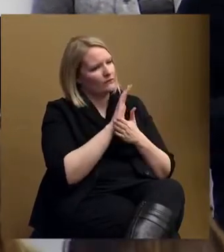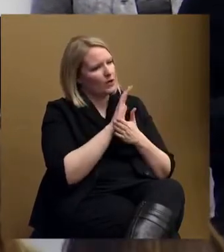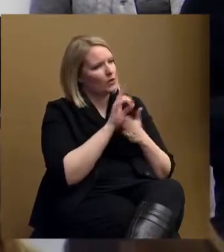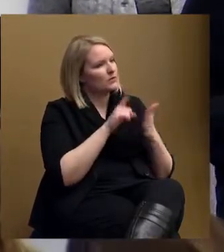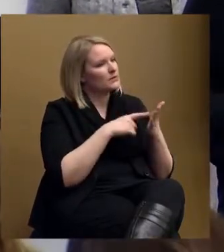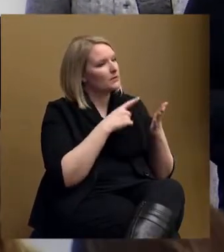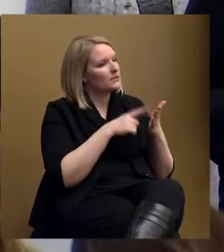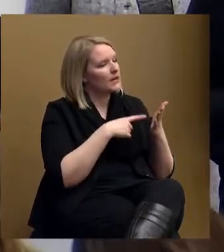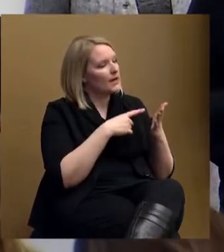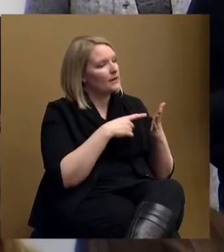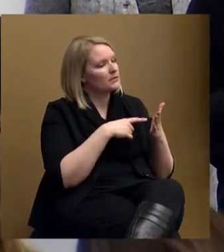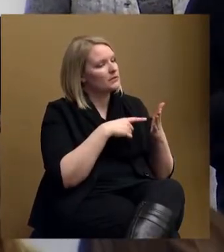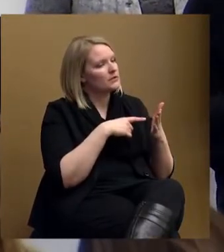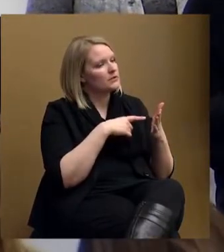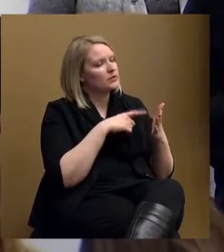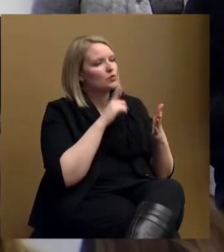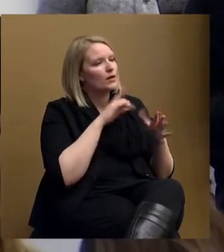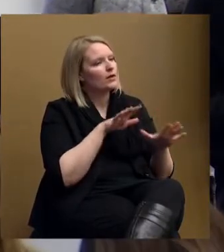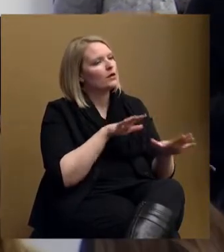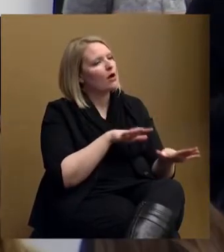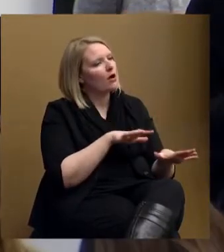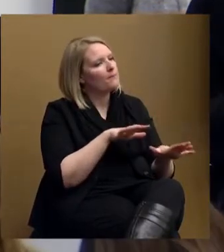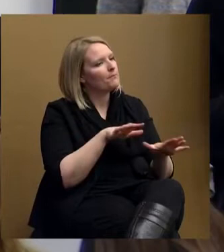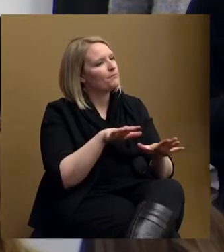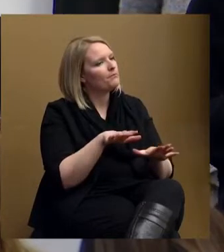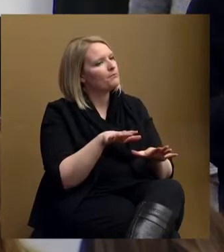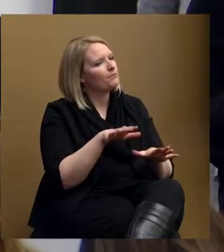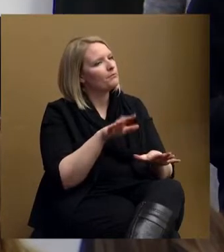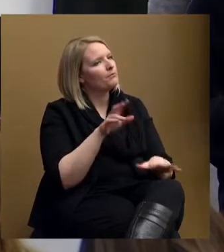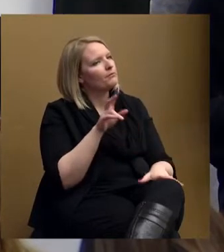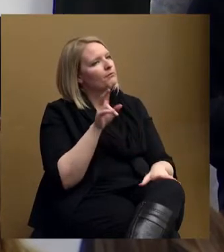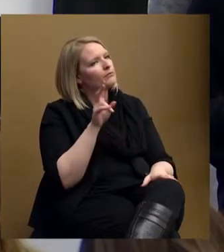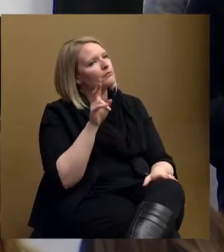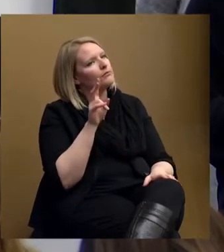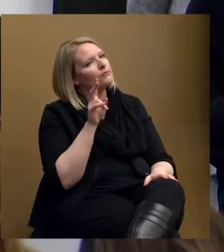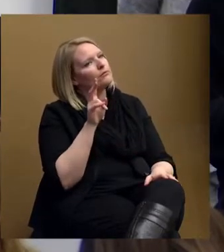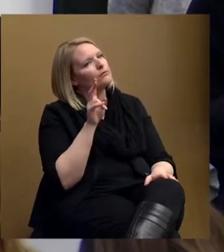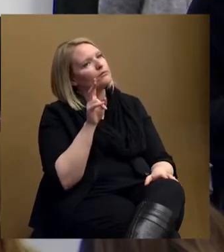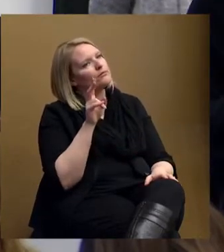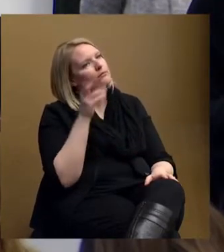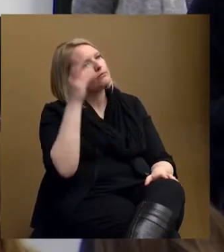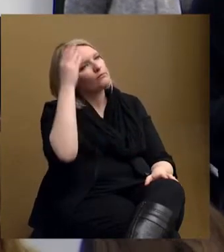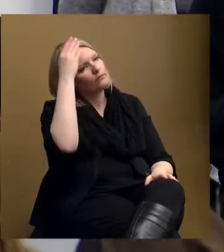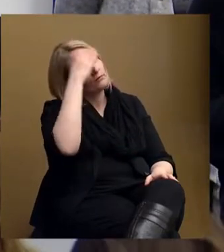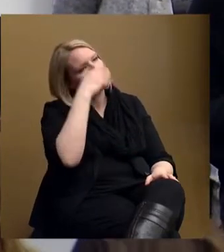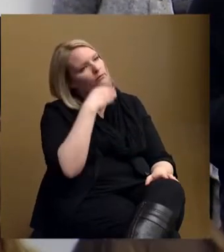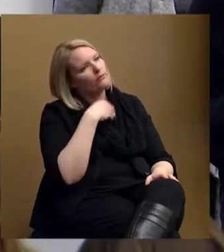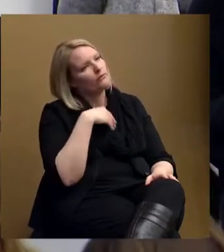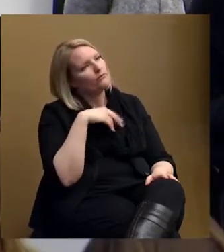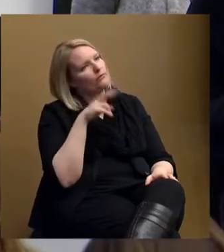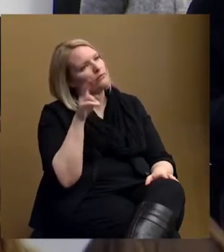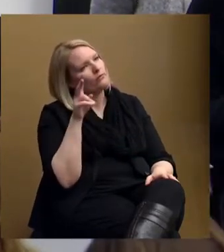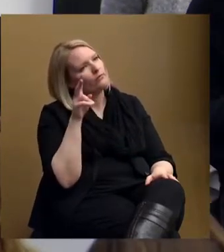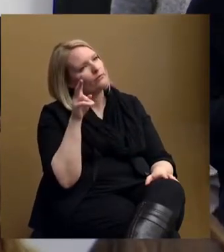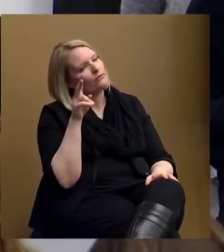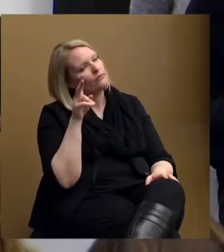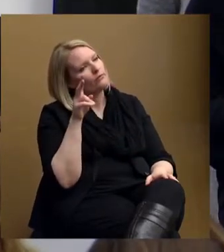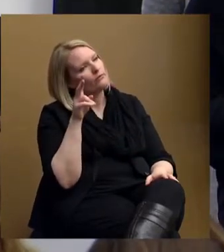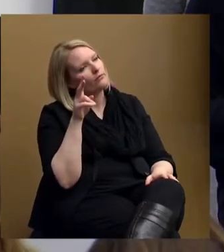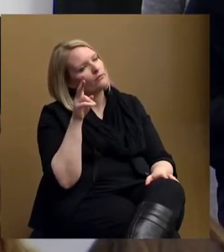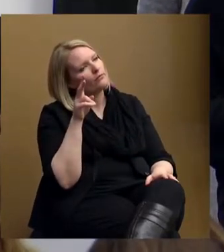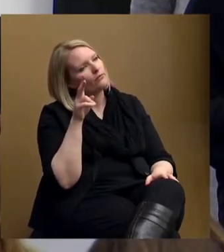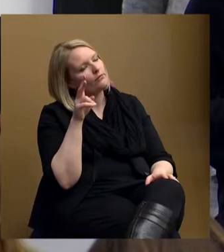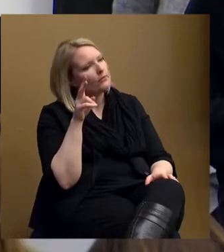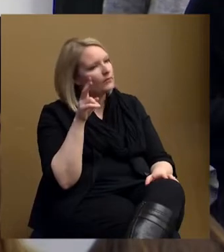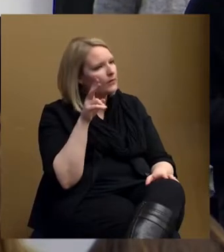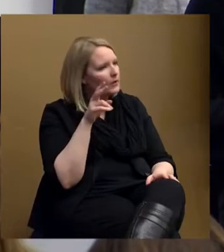he's very just calm and almost like spaced out and just not even there. And, you know, he'll just sit and you